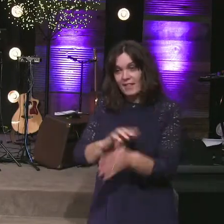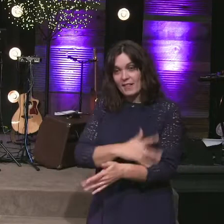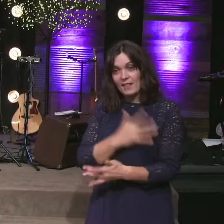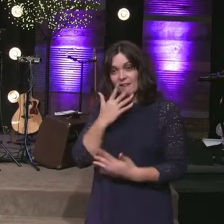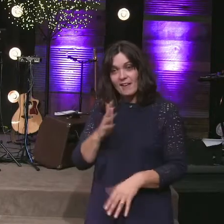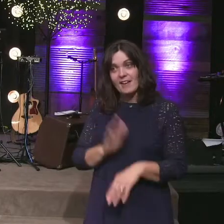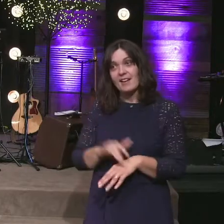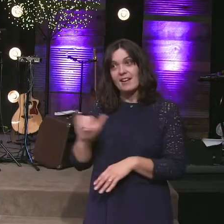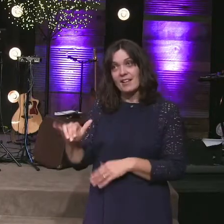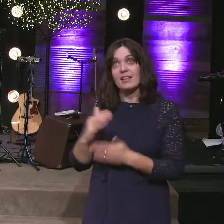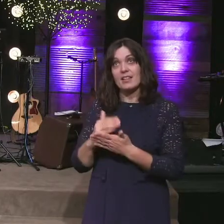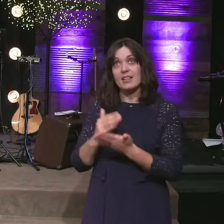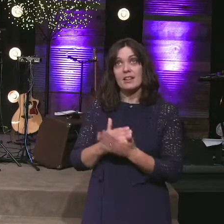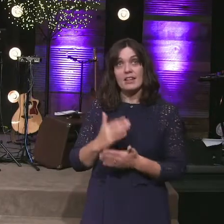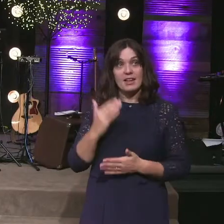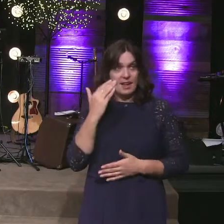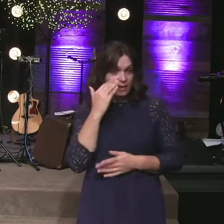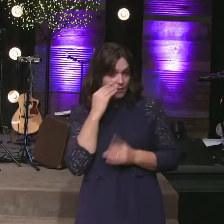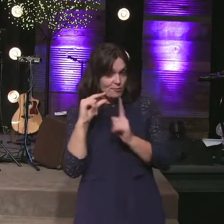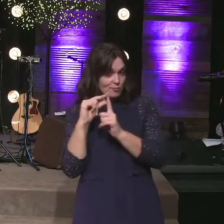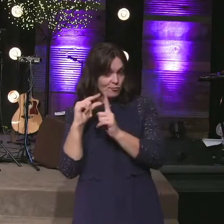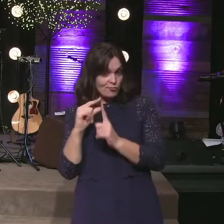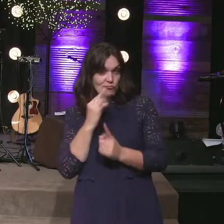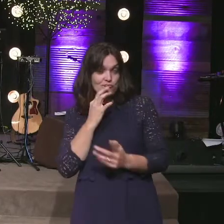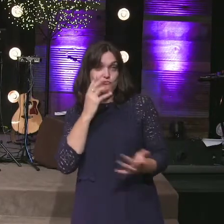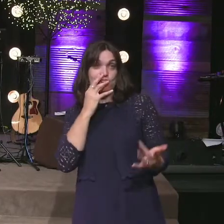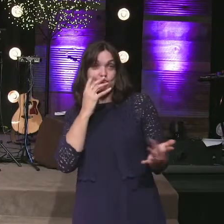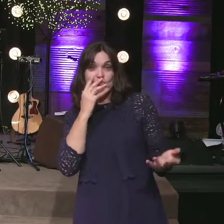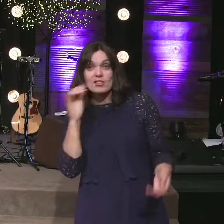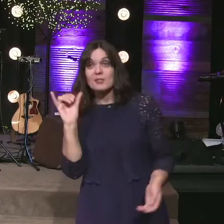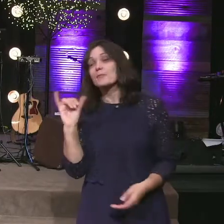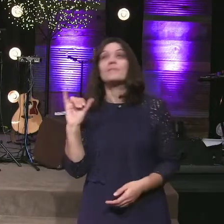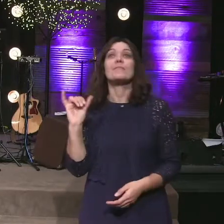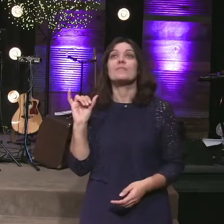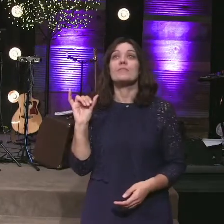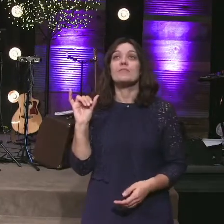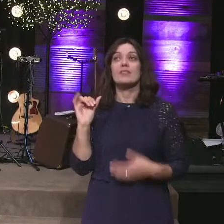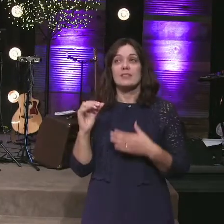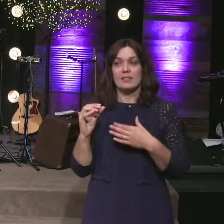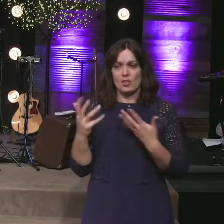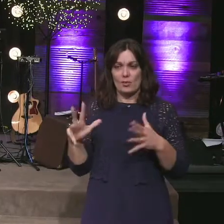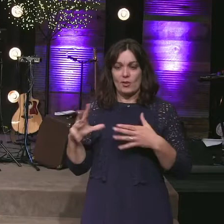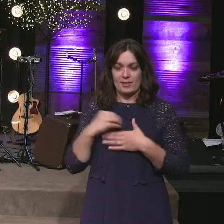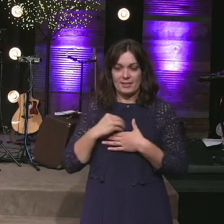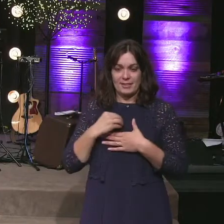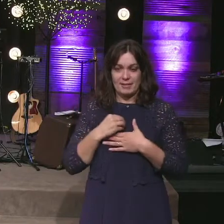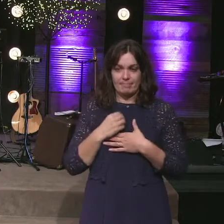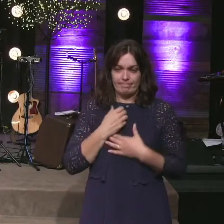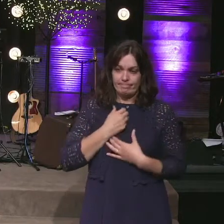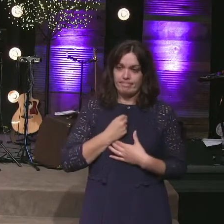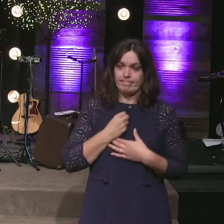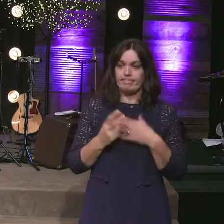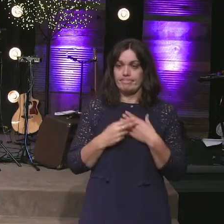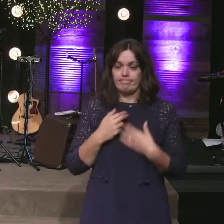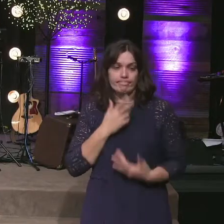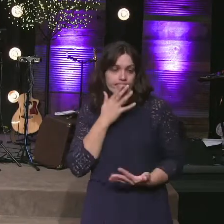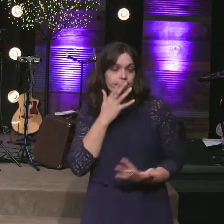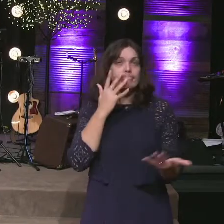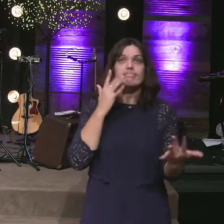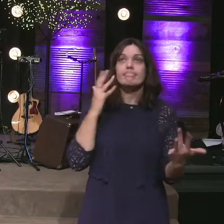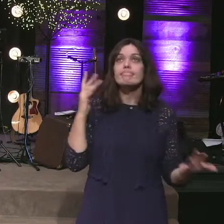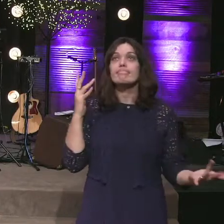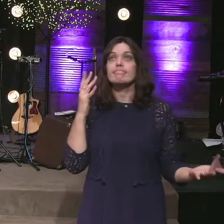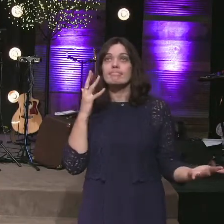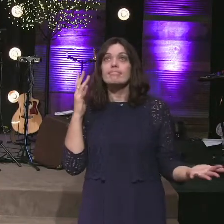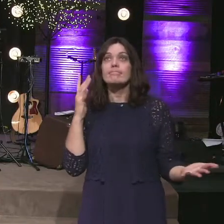And I know the words to all the songs. They're in me. And I'm singing, and